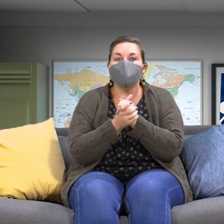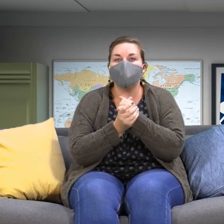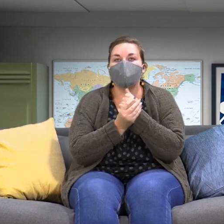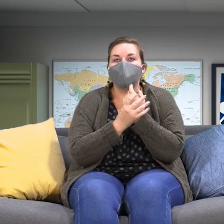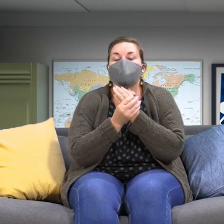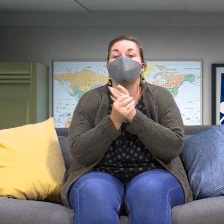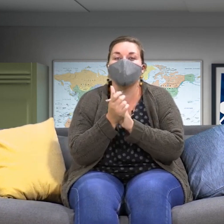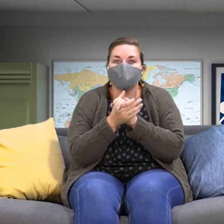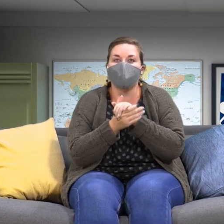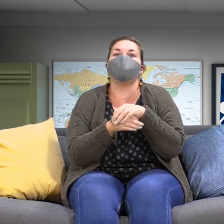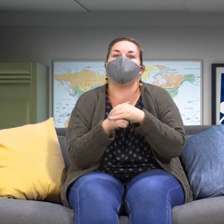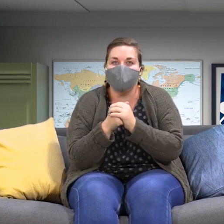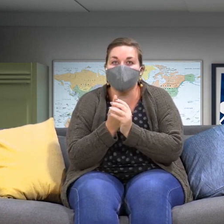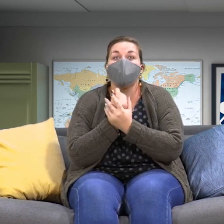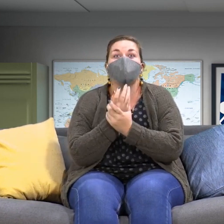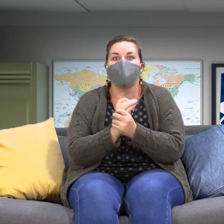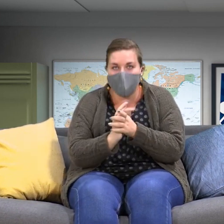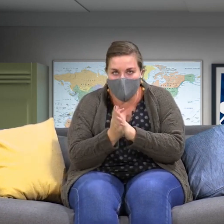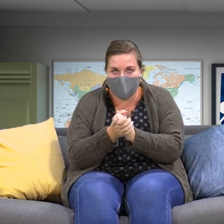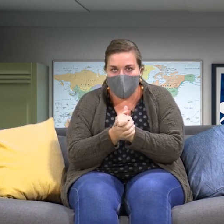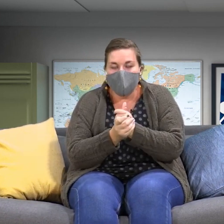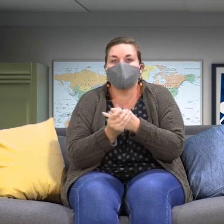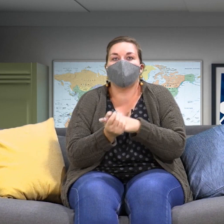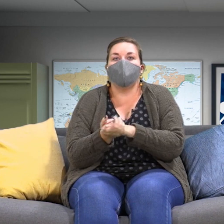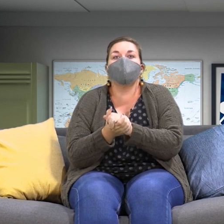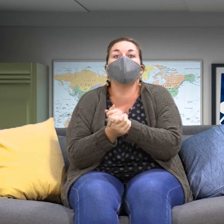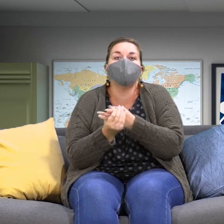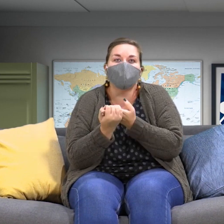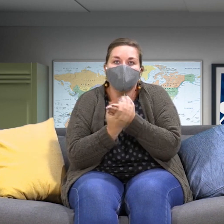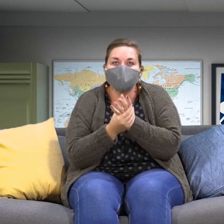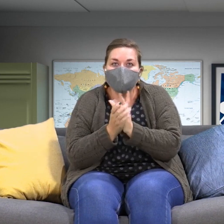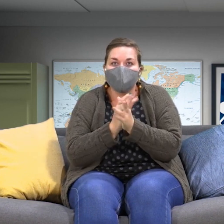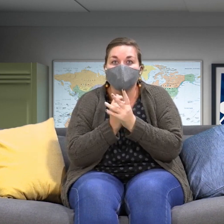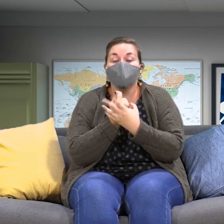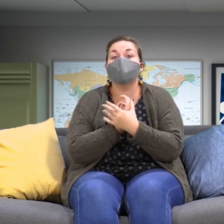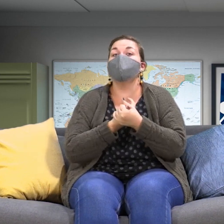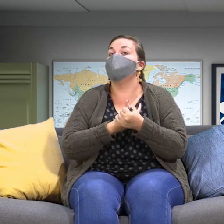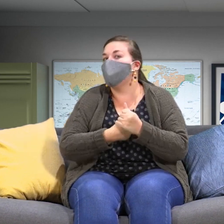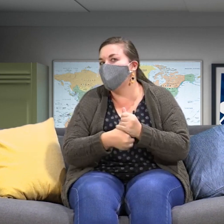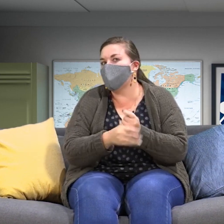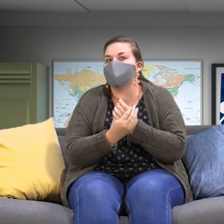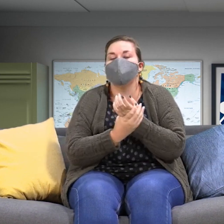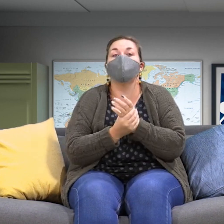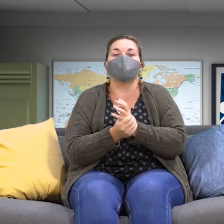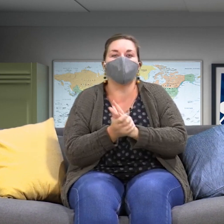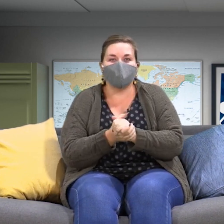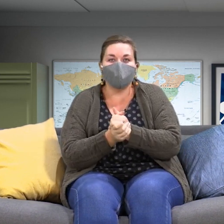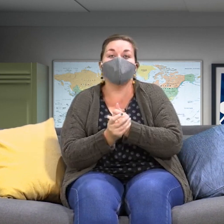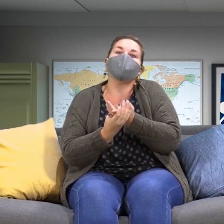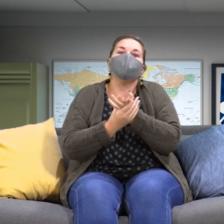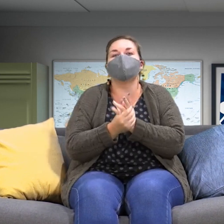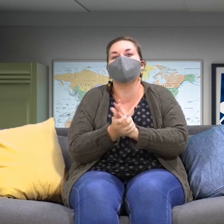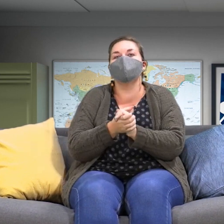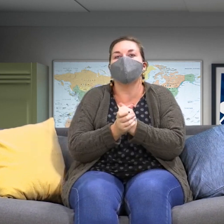all remember, is washing our hands thoroughly. So remember 20 seconds. You can do it more, but let's not waste water.